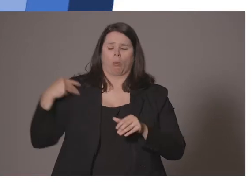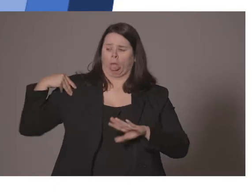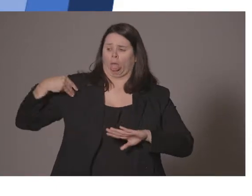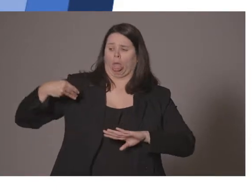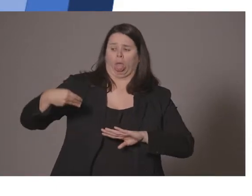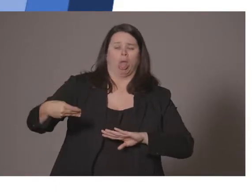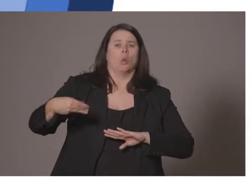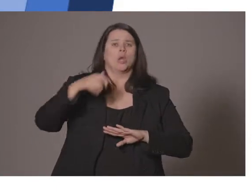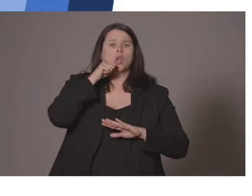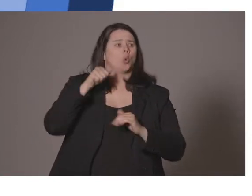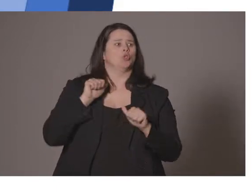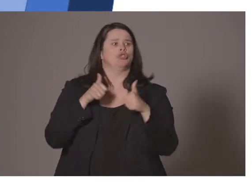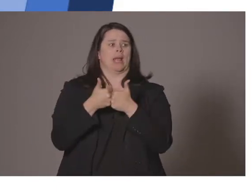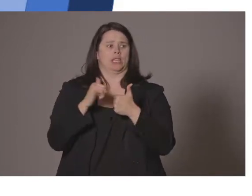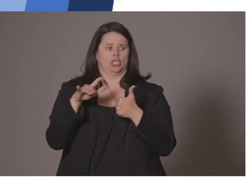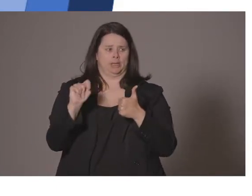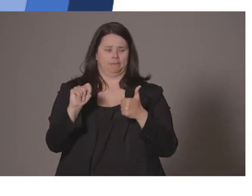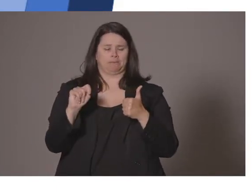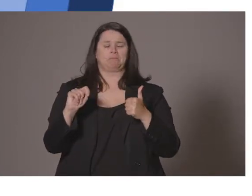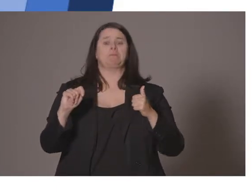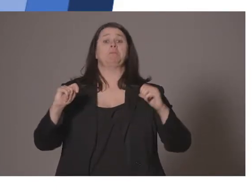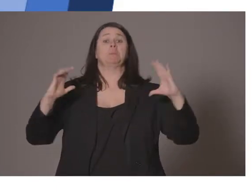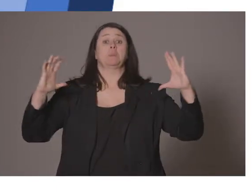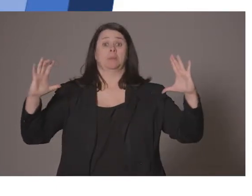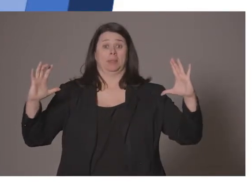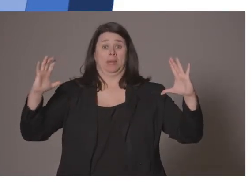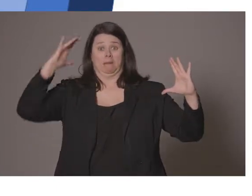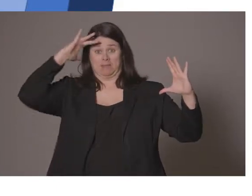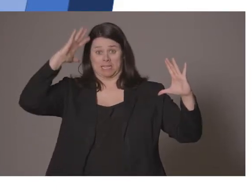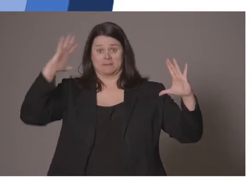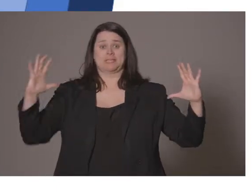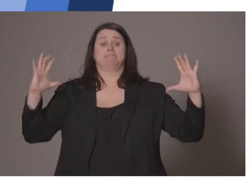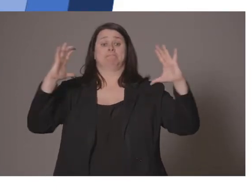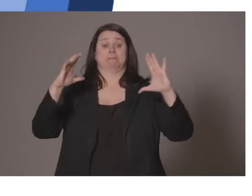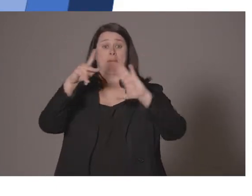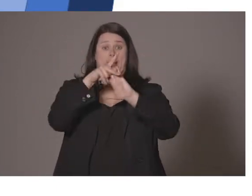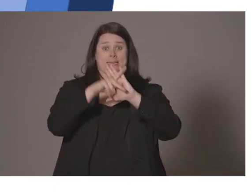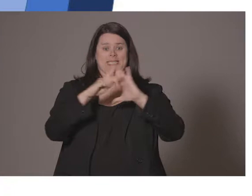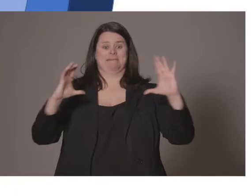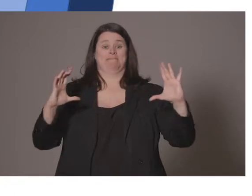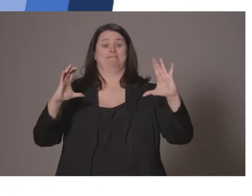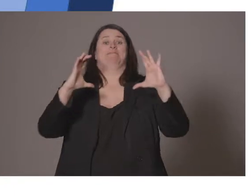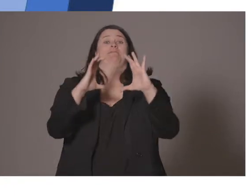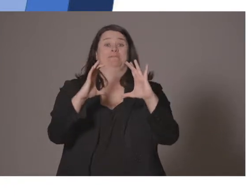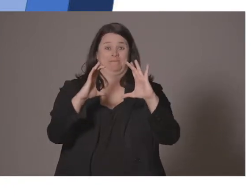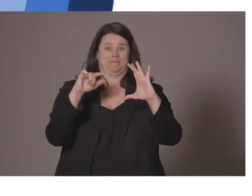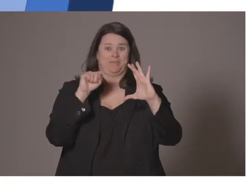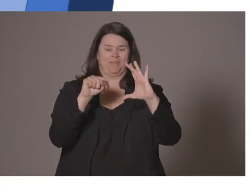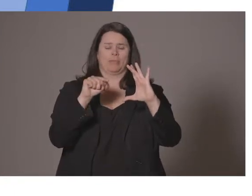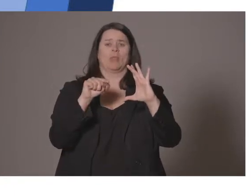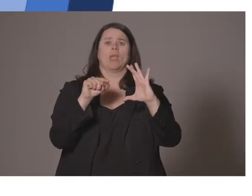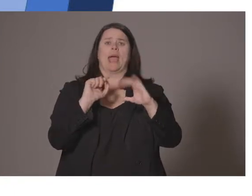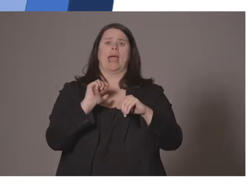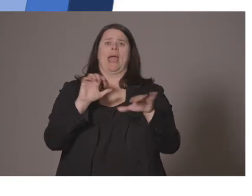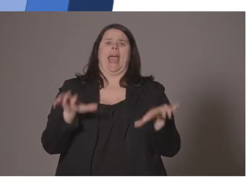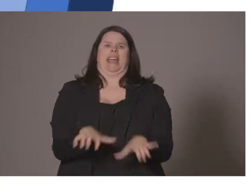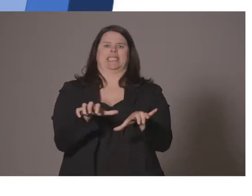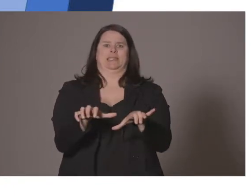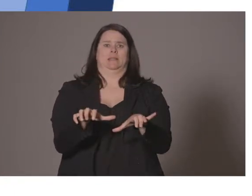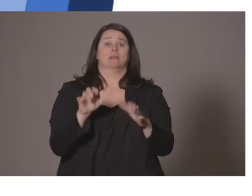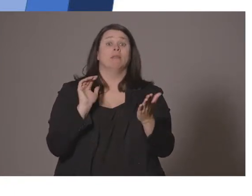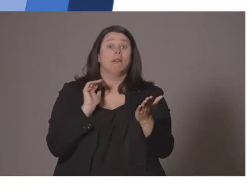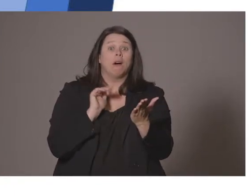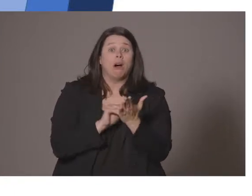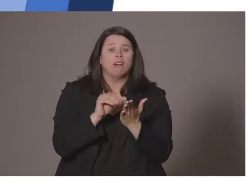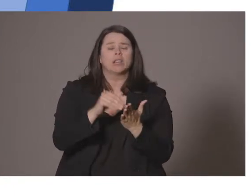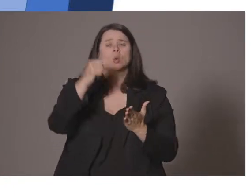we create rules about it, and then we enact it on each other. So most of the time when we talk about trauma-informed care or trauma, we're often only